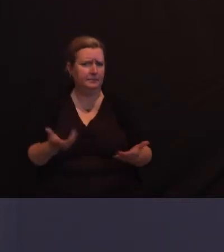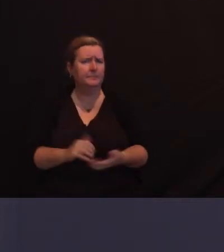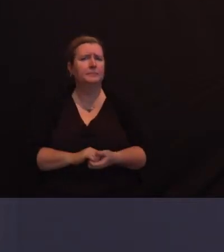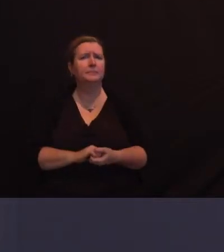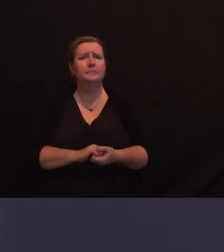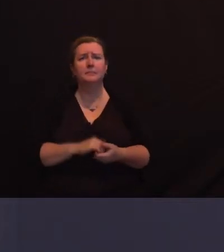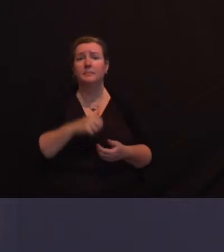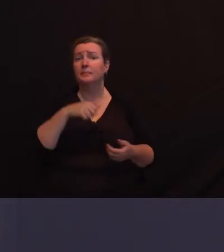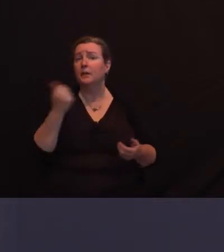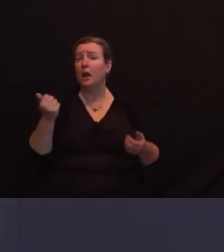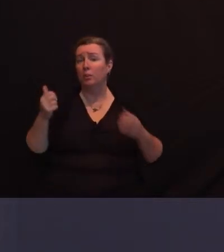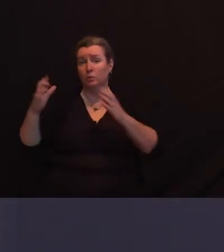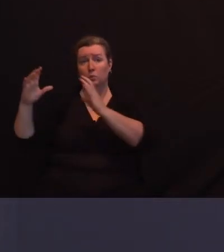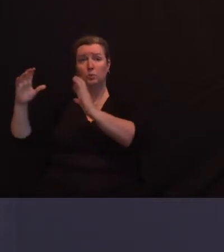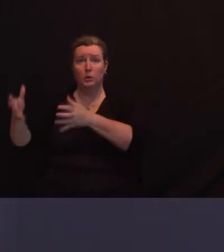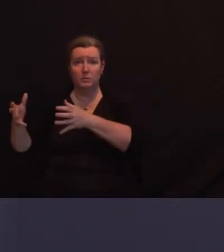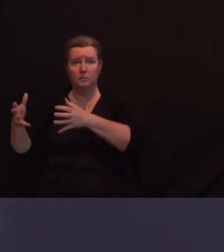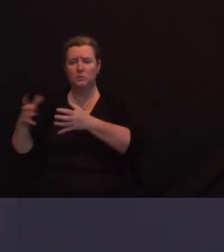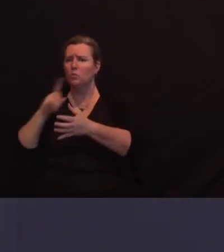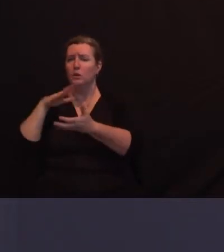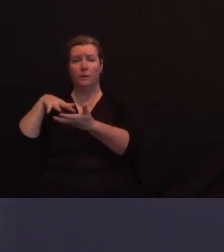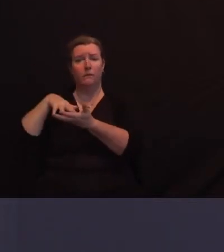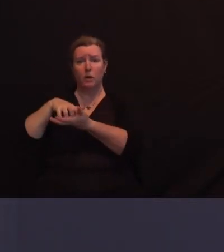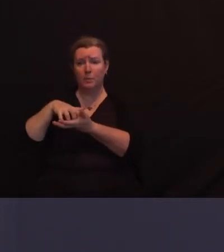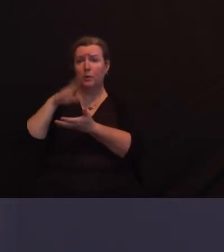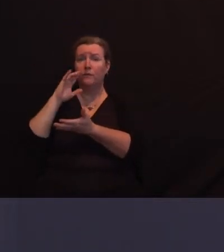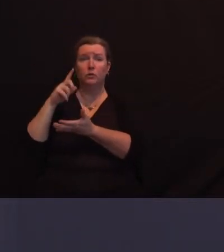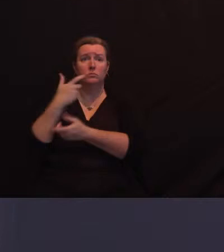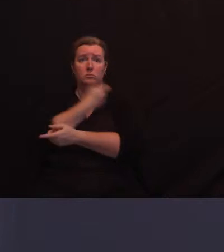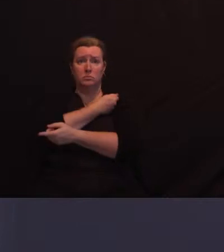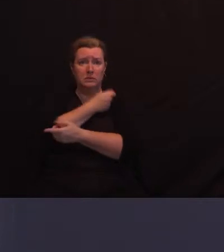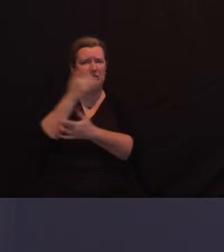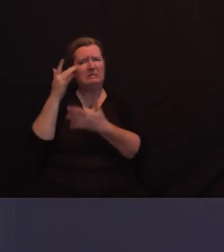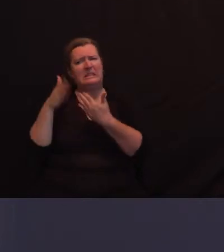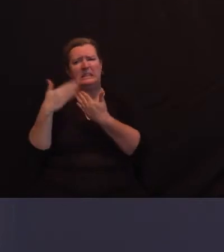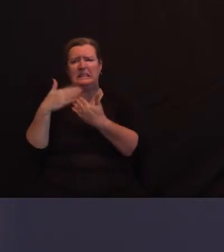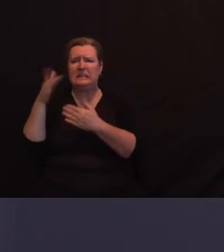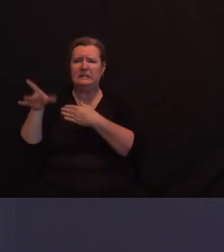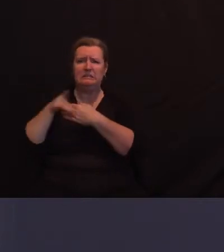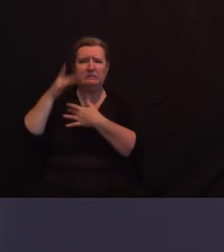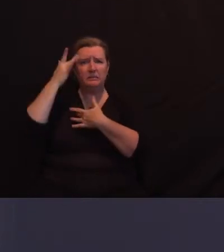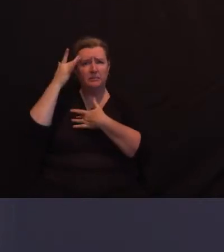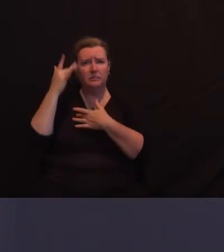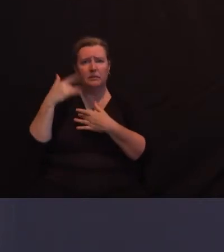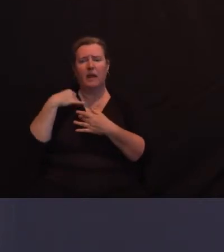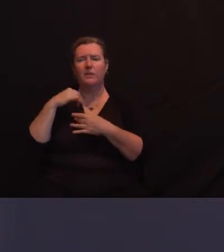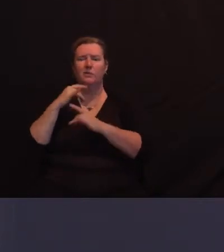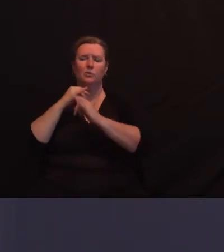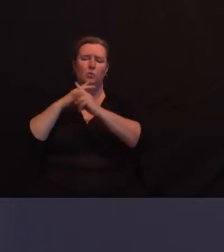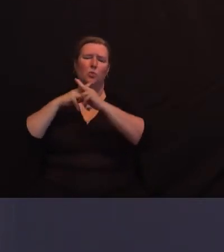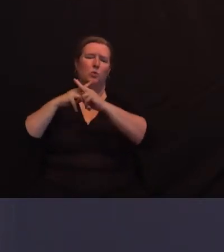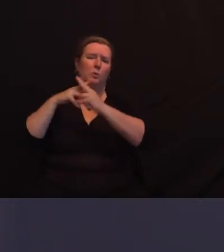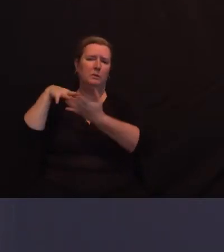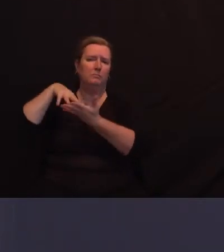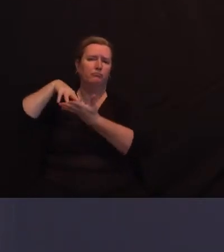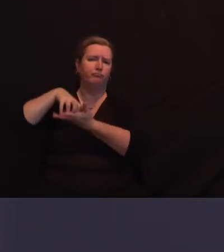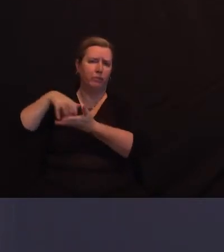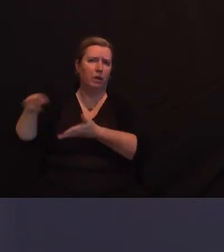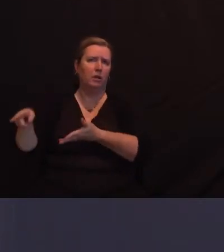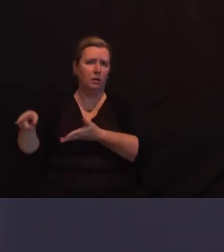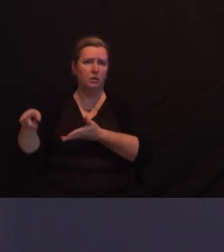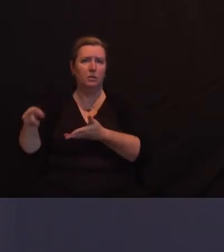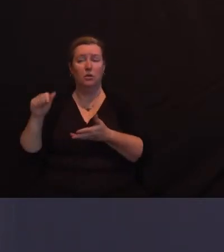is highly vulnerable to the virus are those with compromised immune systems. That's why on August 13th, the